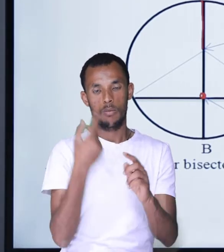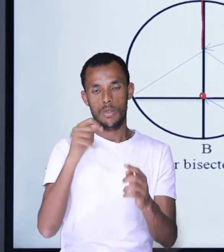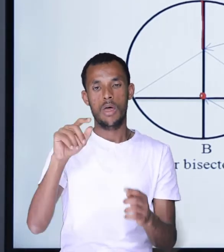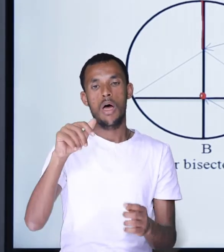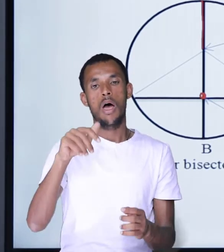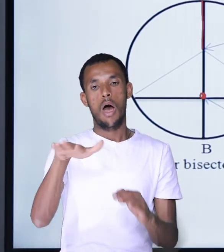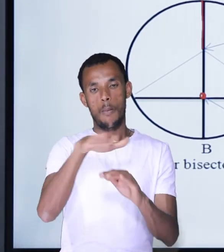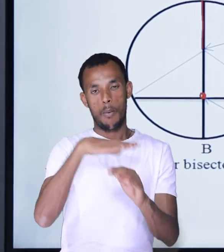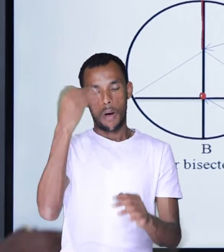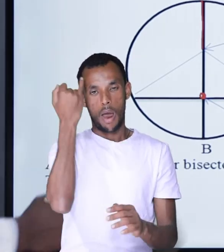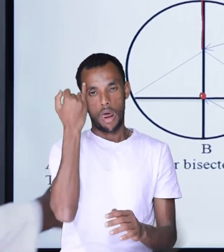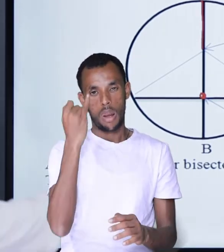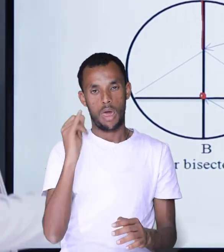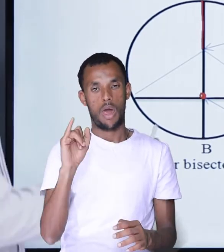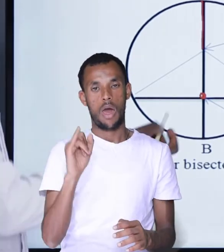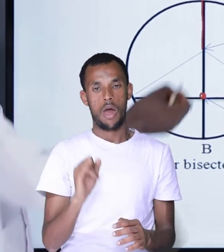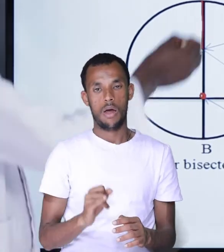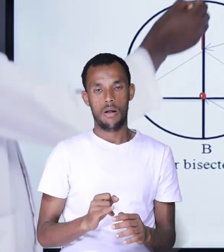above idea,